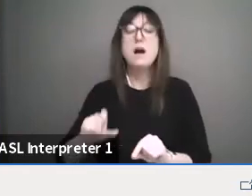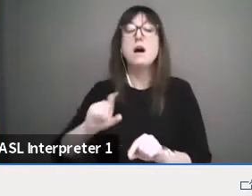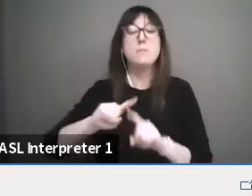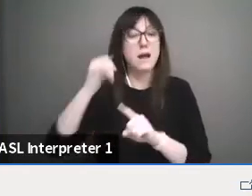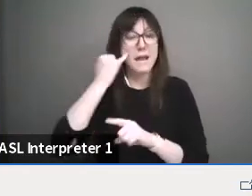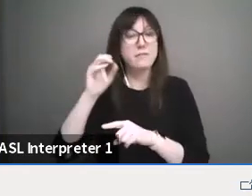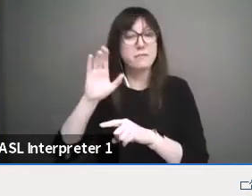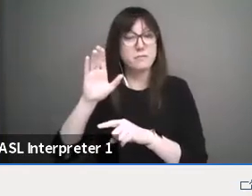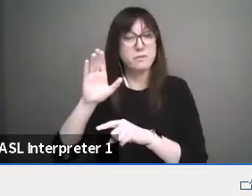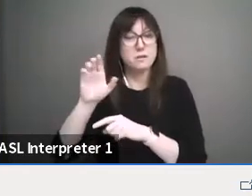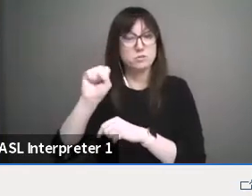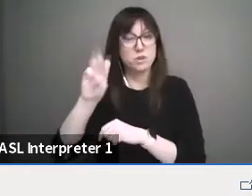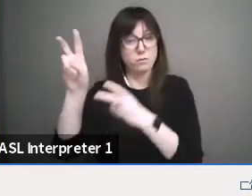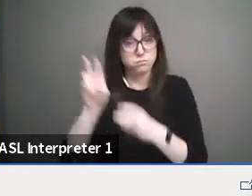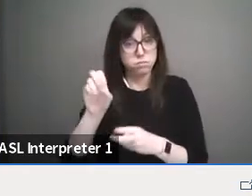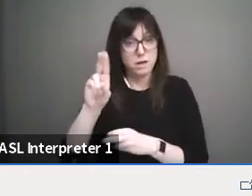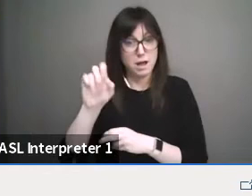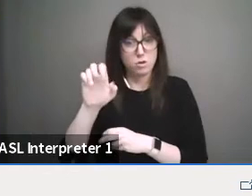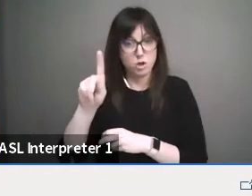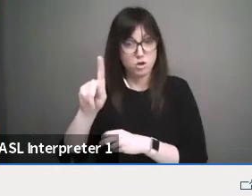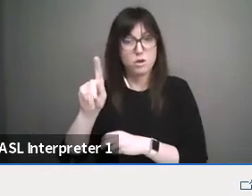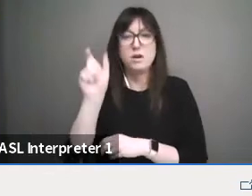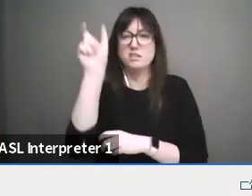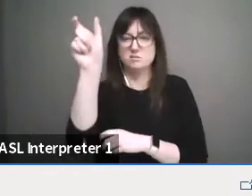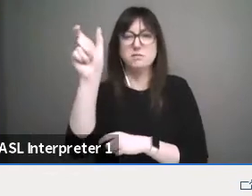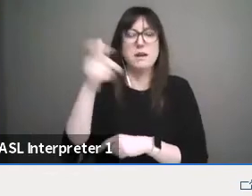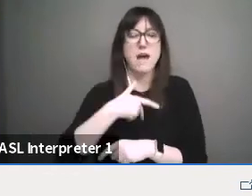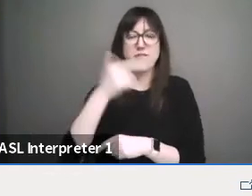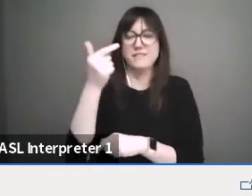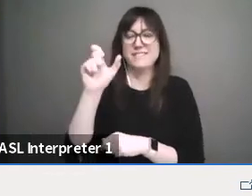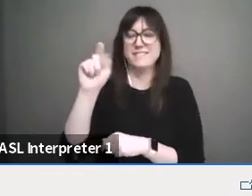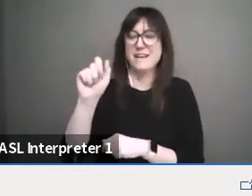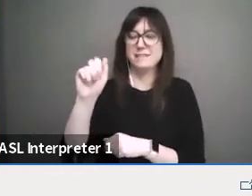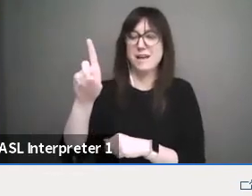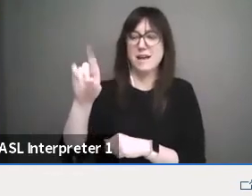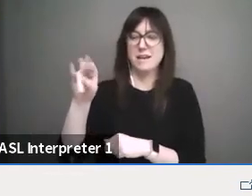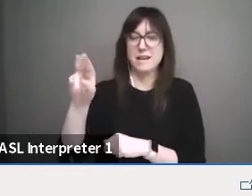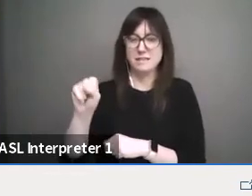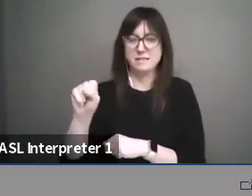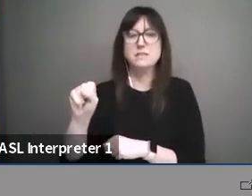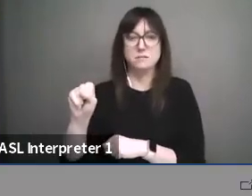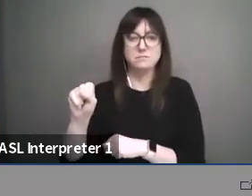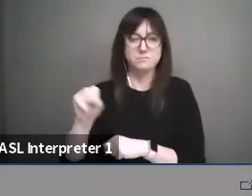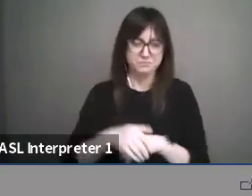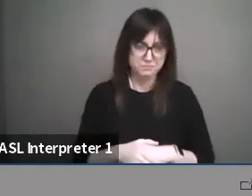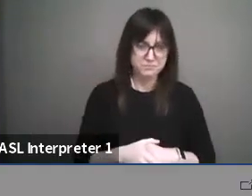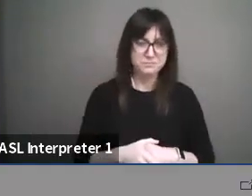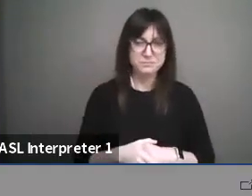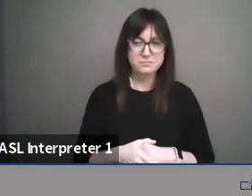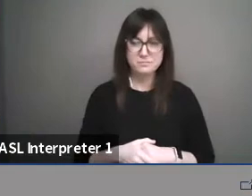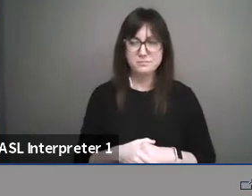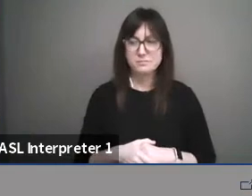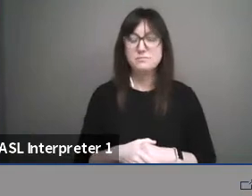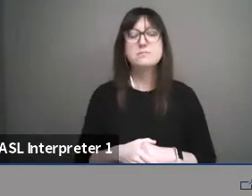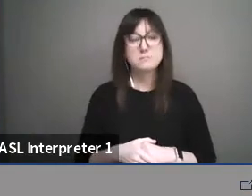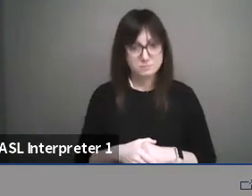of your email. So you'll see an orange button that looks like this. Mine is blue. For desktop, it is orange with a plus. Once we